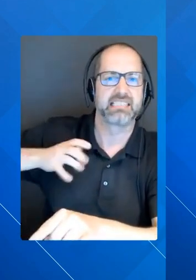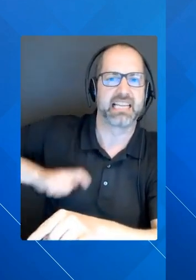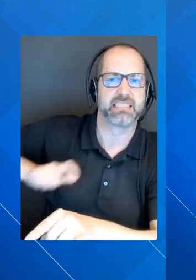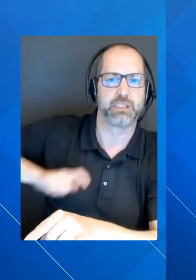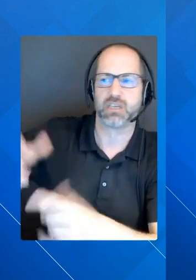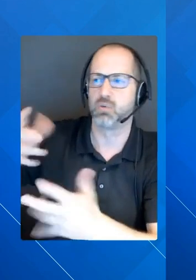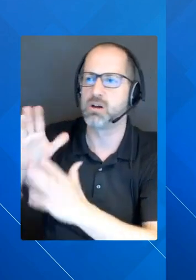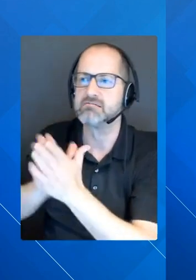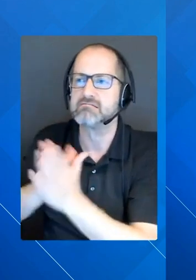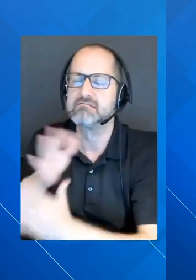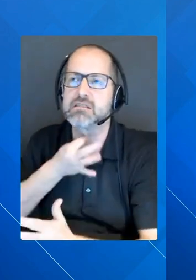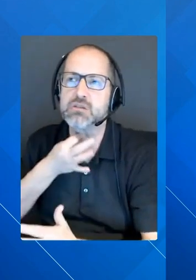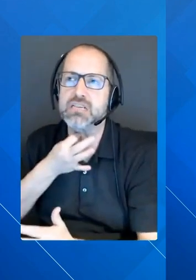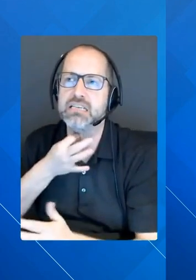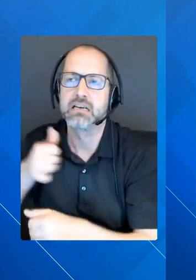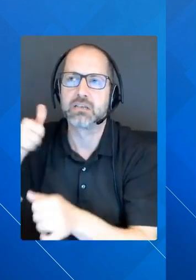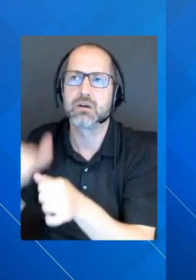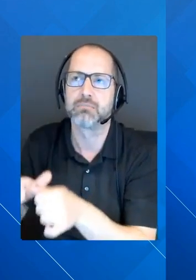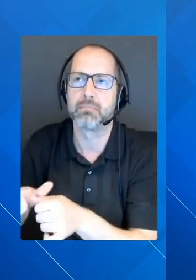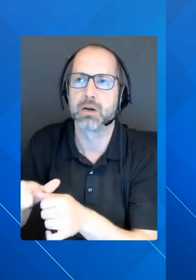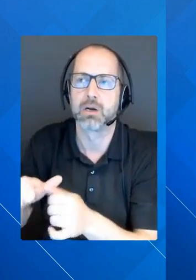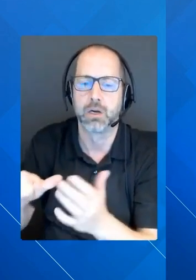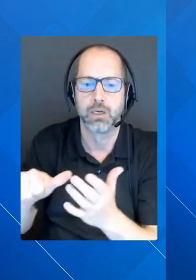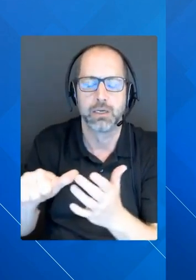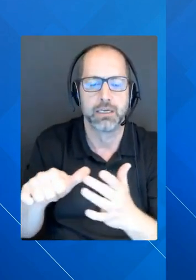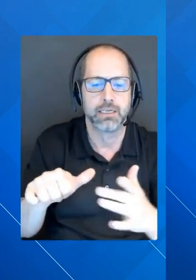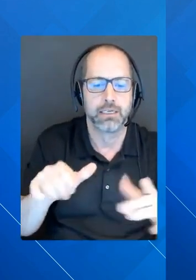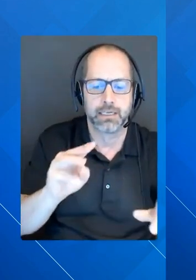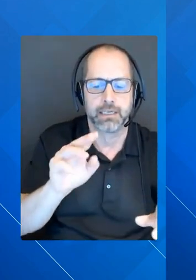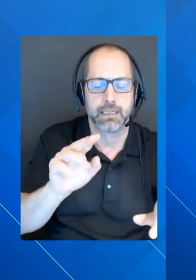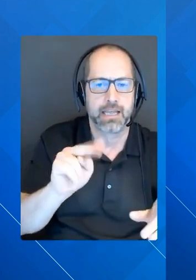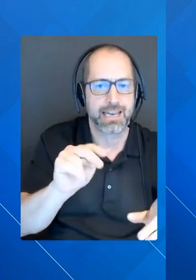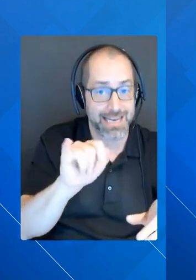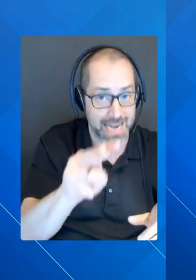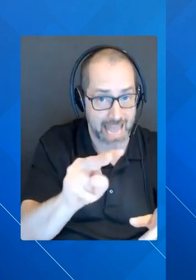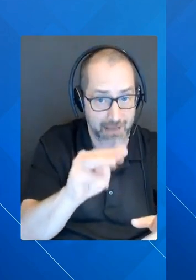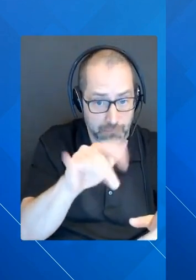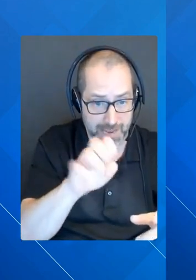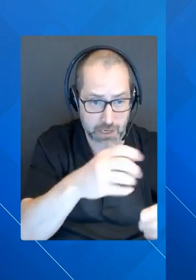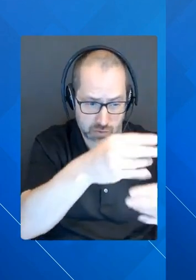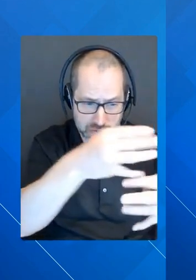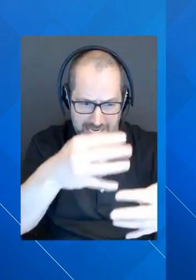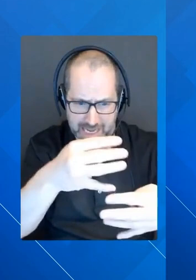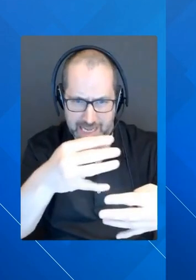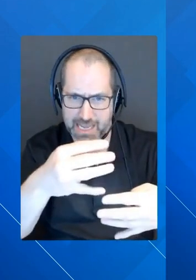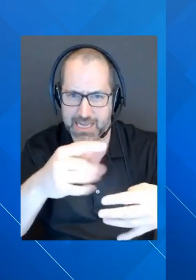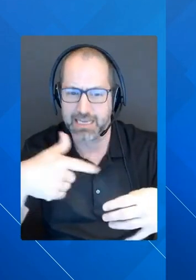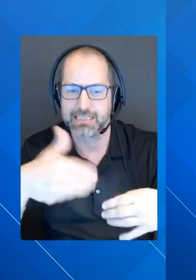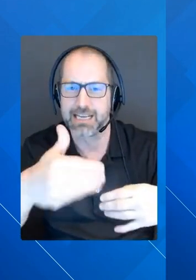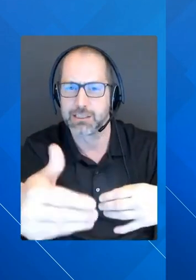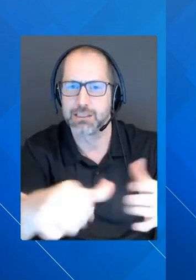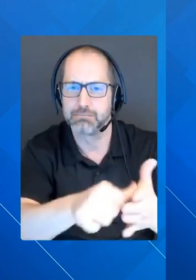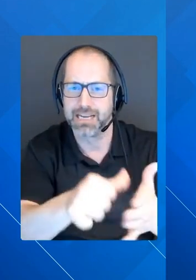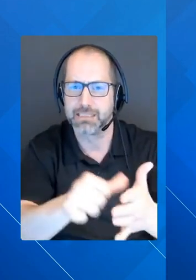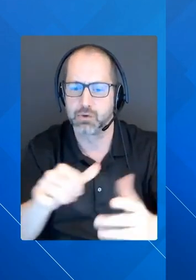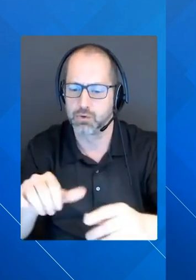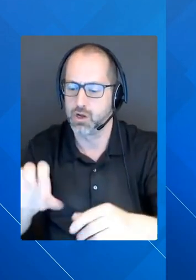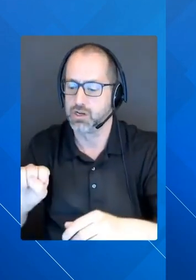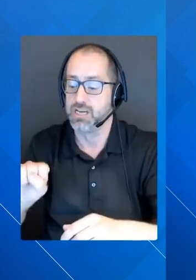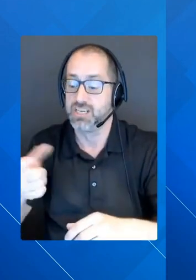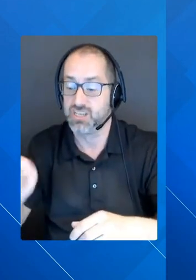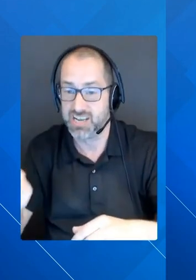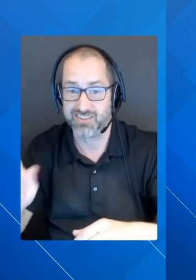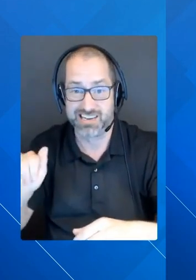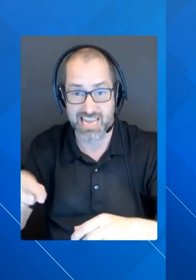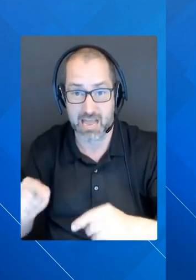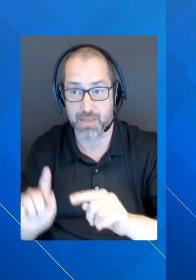I remember seeing a sessions page in the navigation menu, but I don't want to shift tab all the way back up there. So let me pull up that